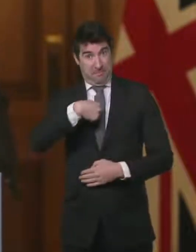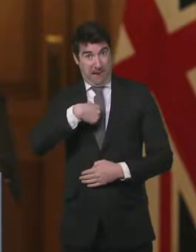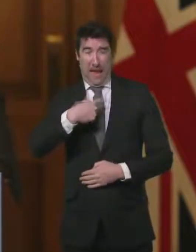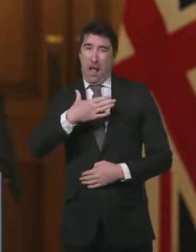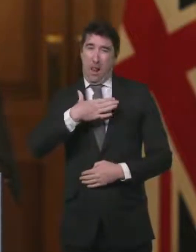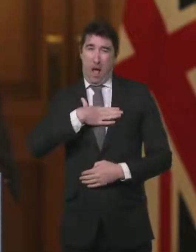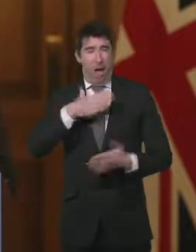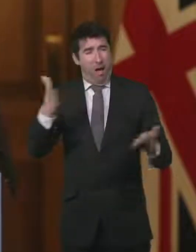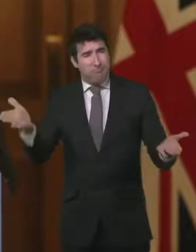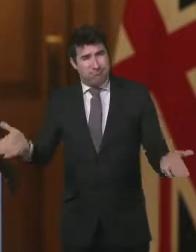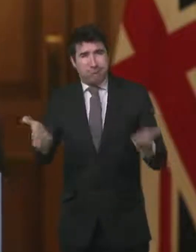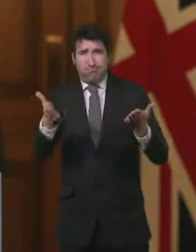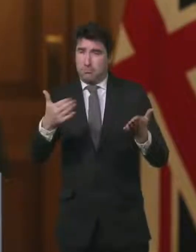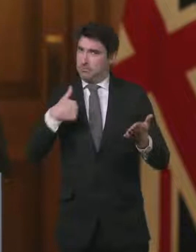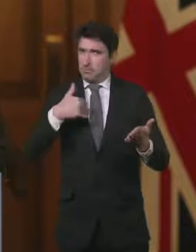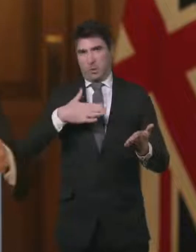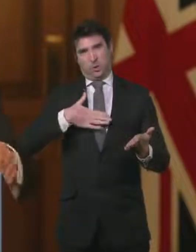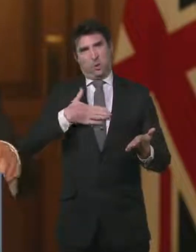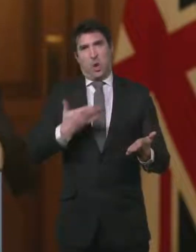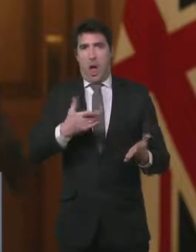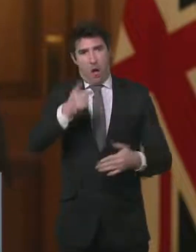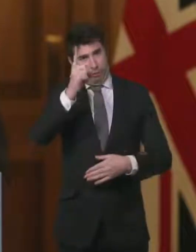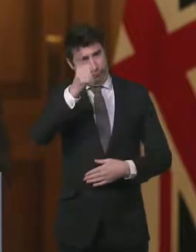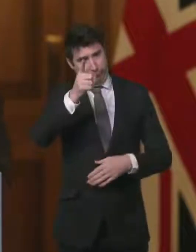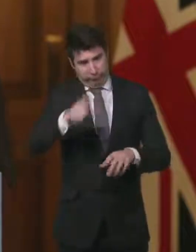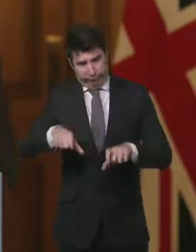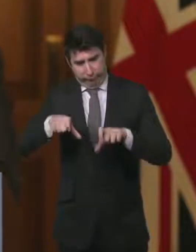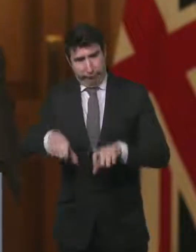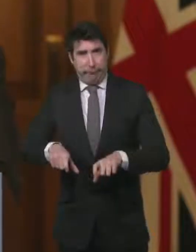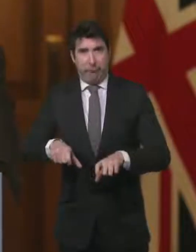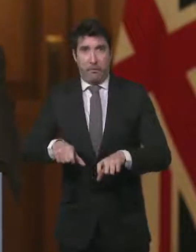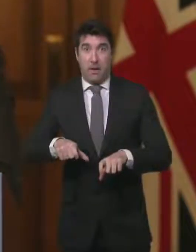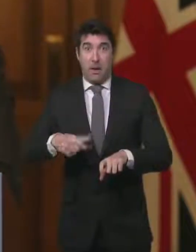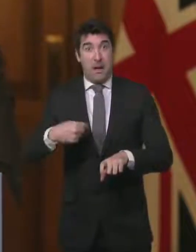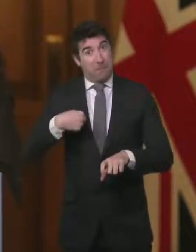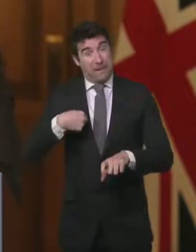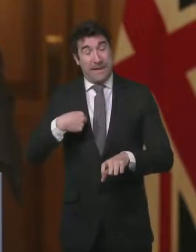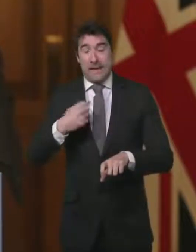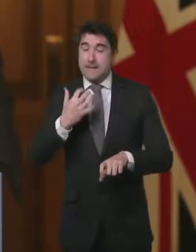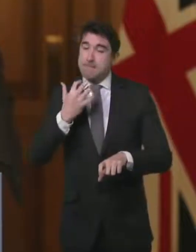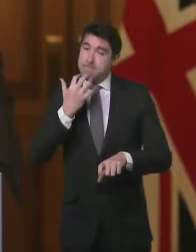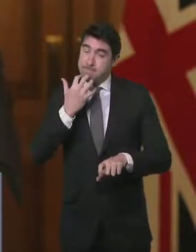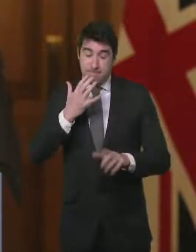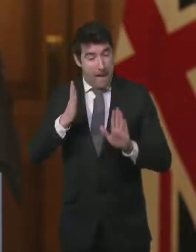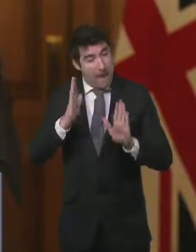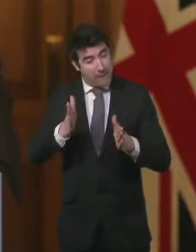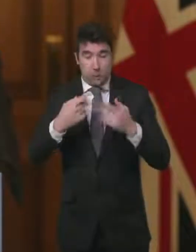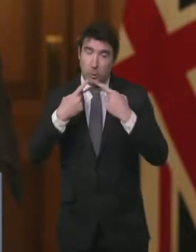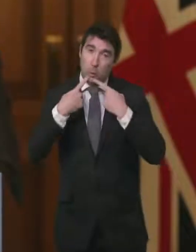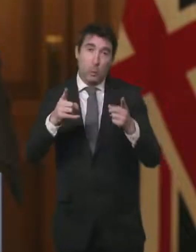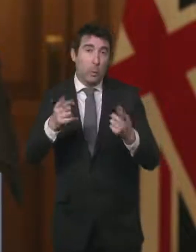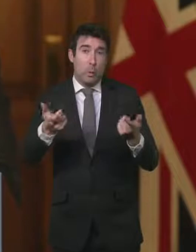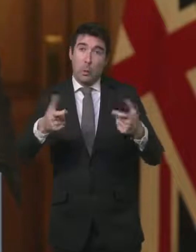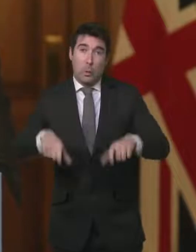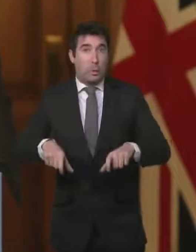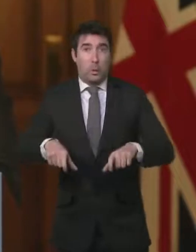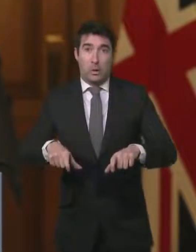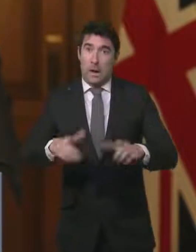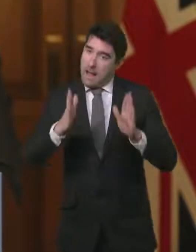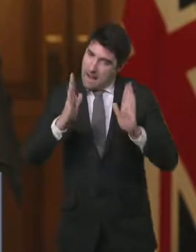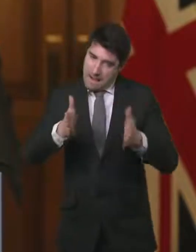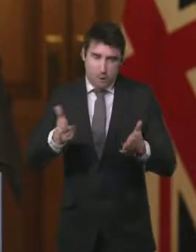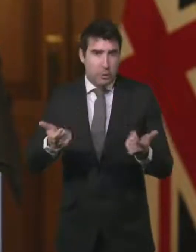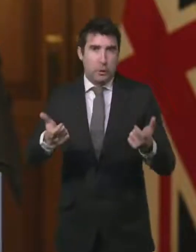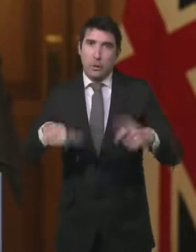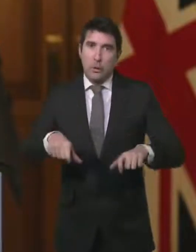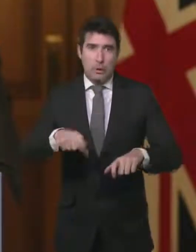action now. We should have done this And a that's week why ago. we have to think very hard about schools, because today, of course, it remains